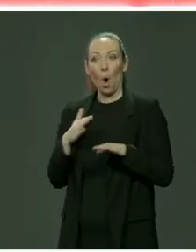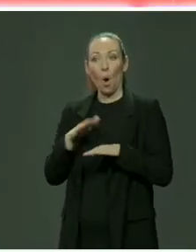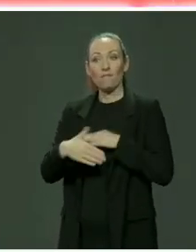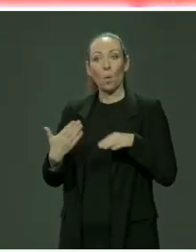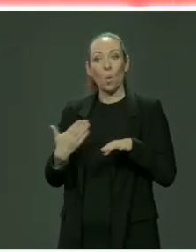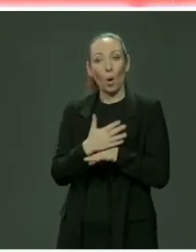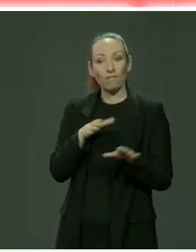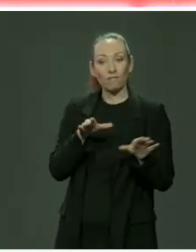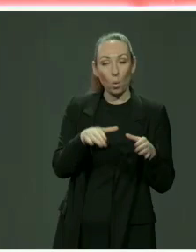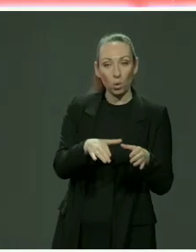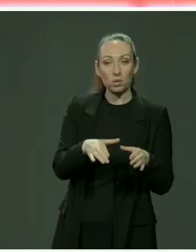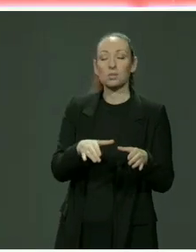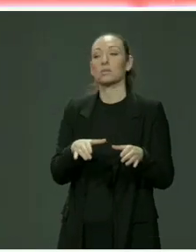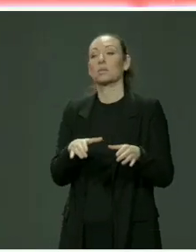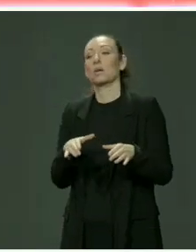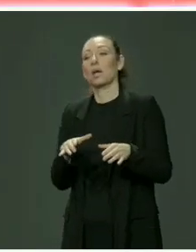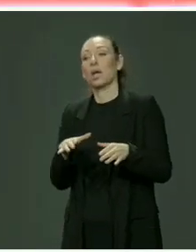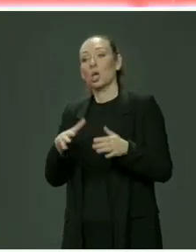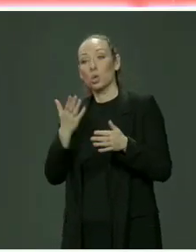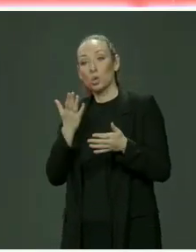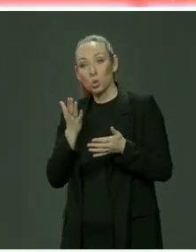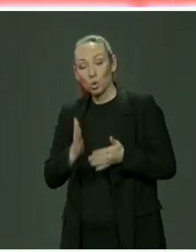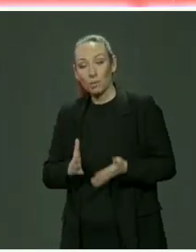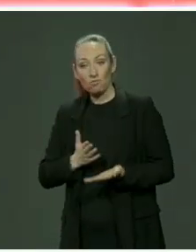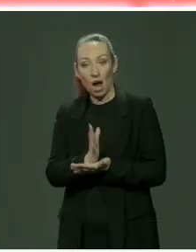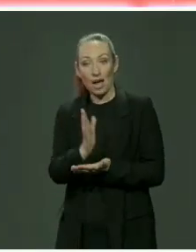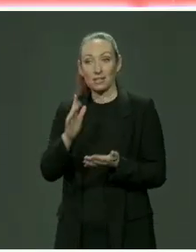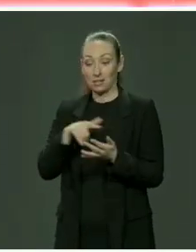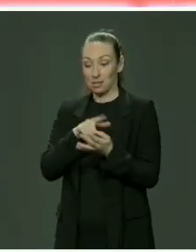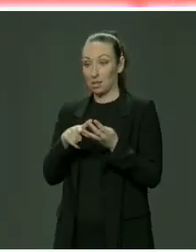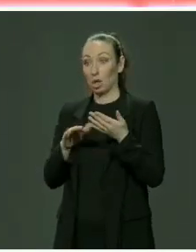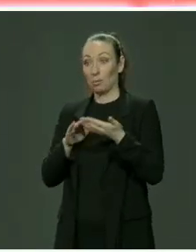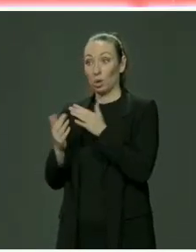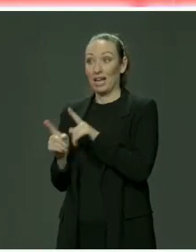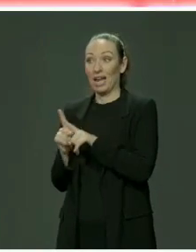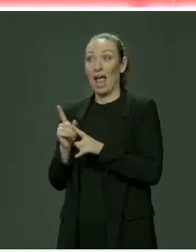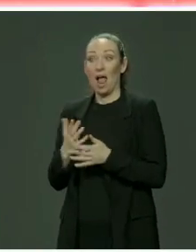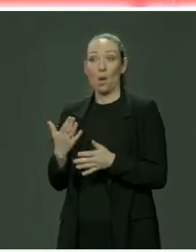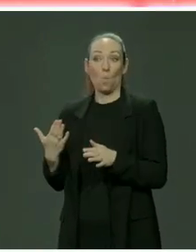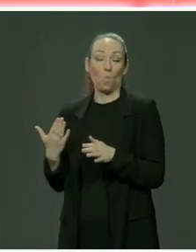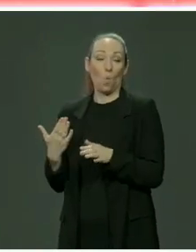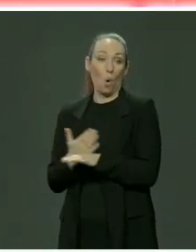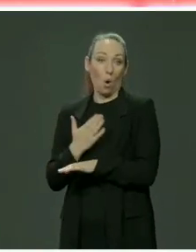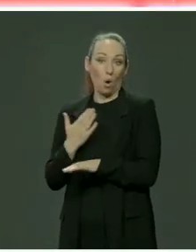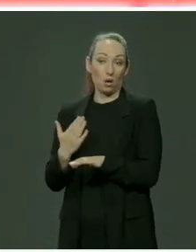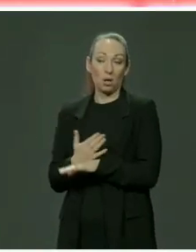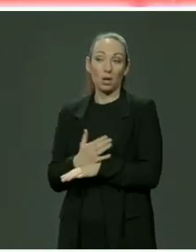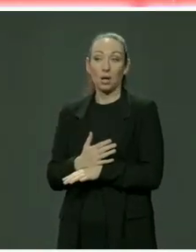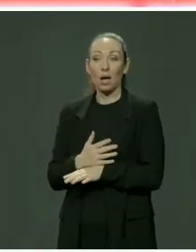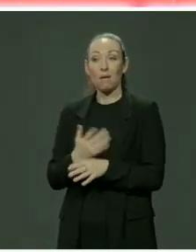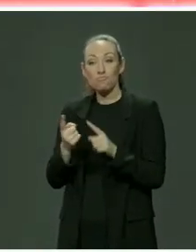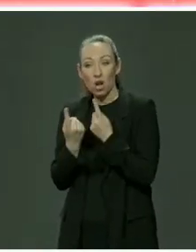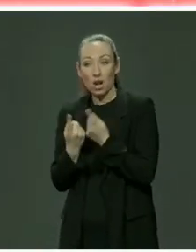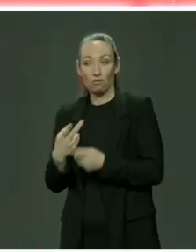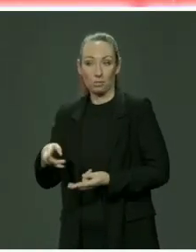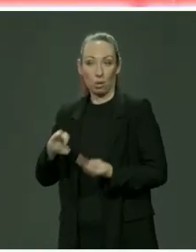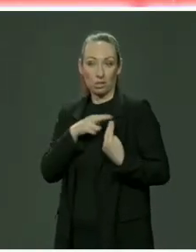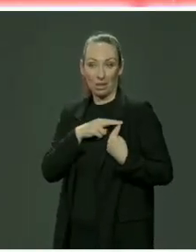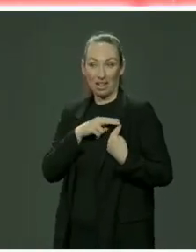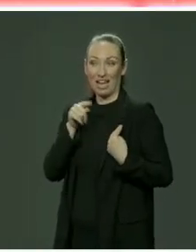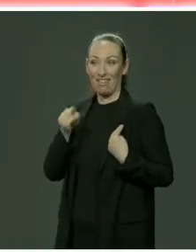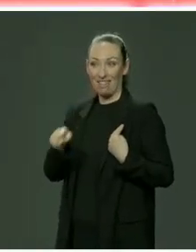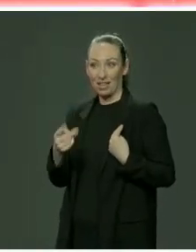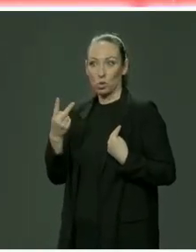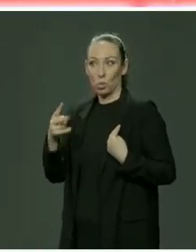human rights, community and product responsibility, shows that product responsibility's ESG score is